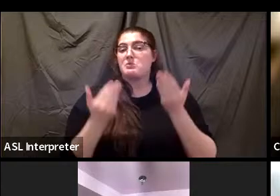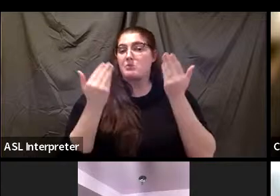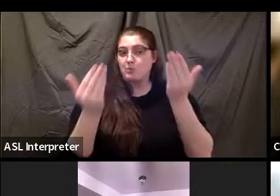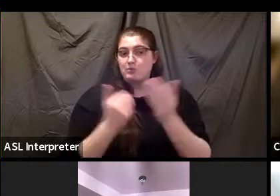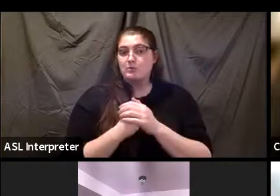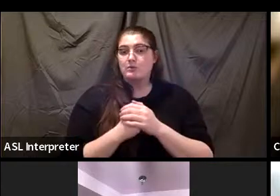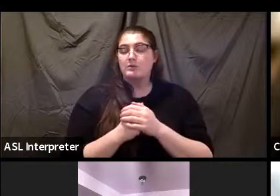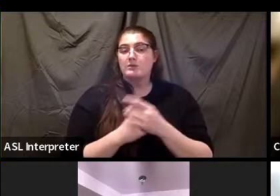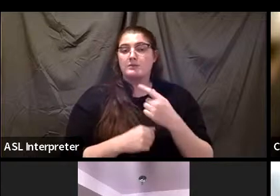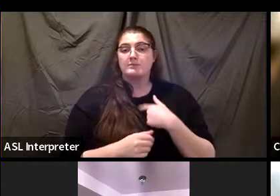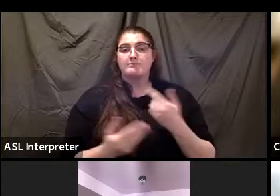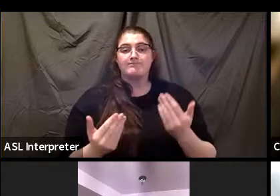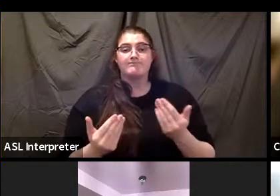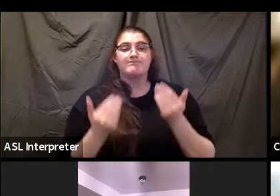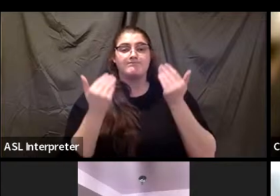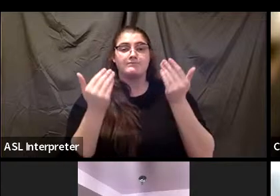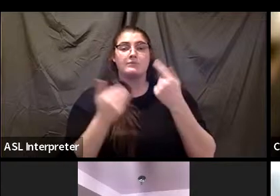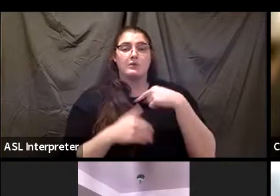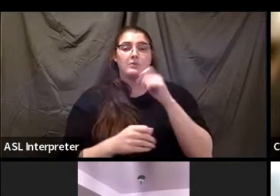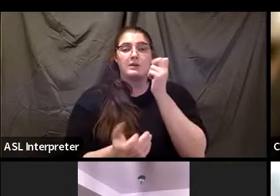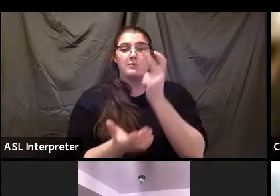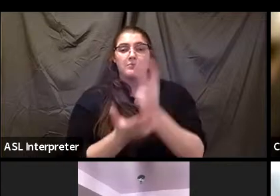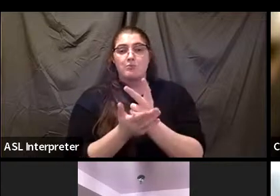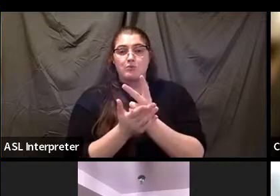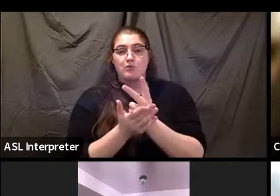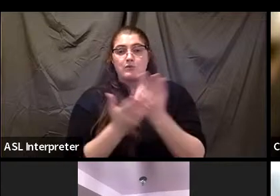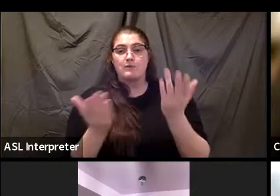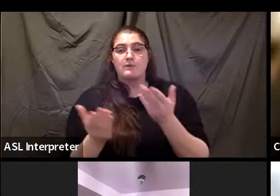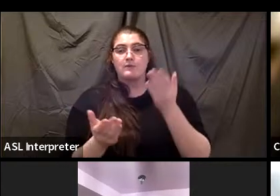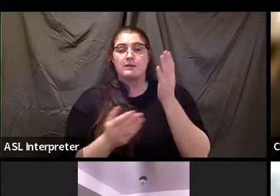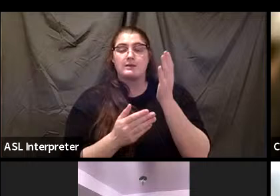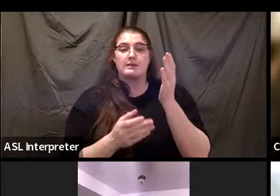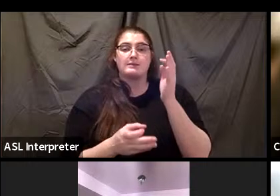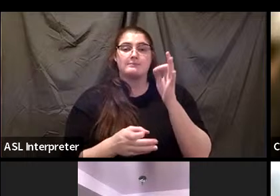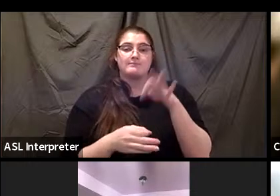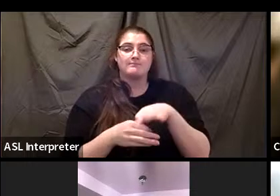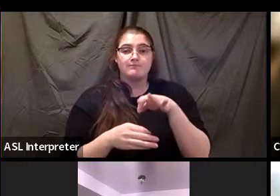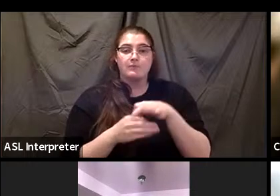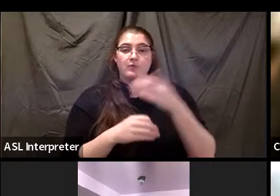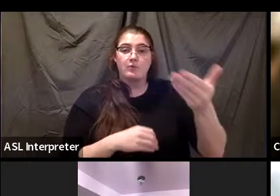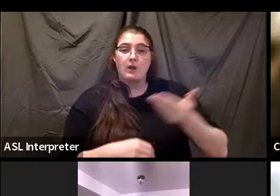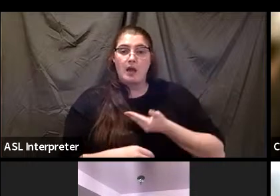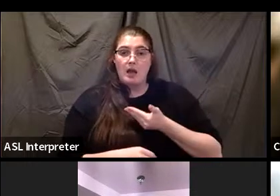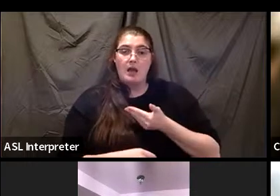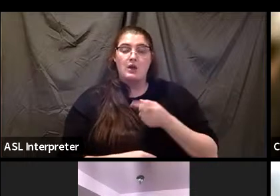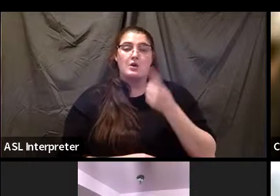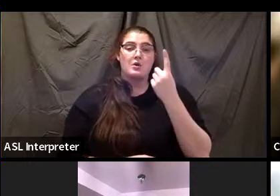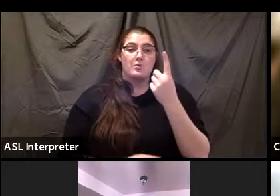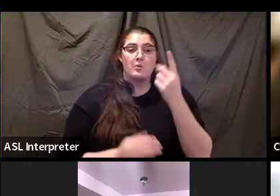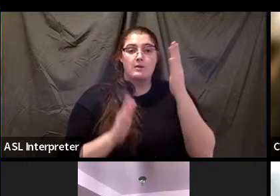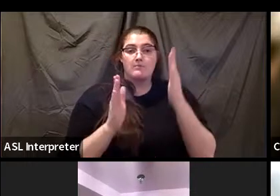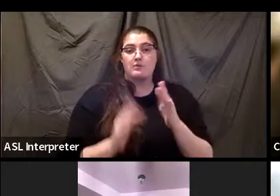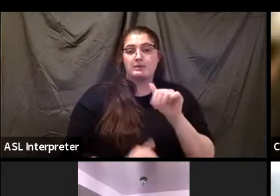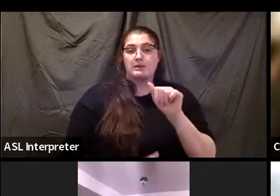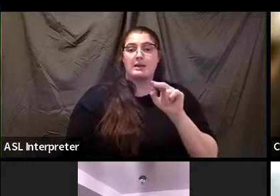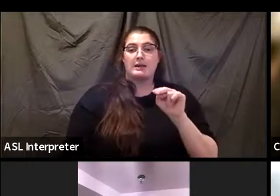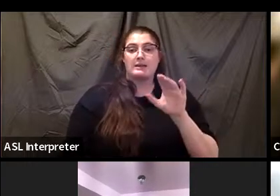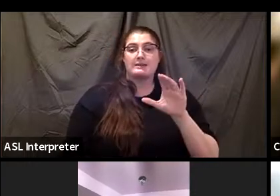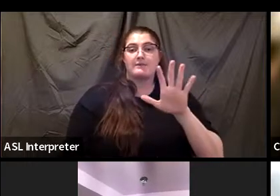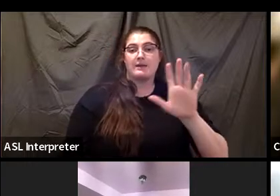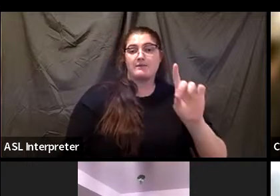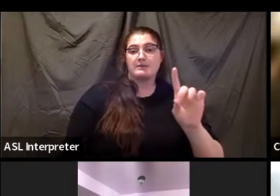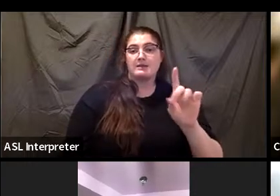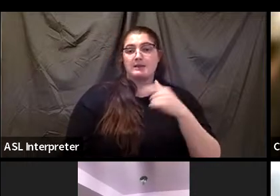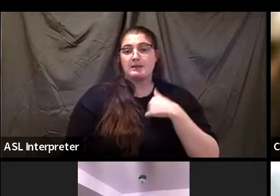I move that we approve this proposal to hire one administrative personnel in ANC 5D. Can I get a second for this